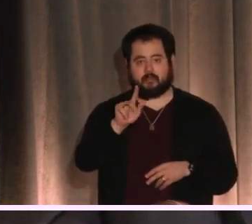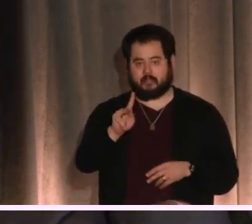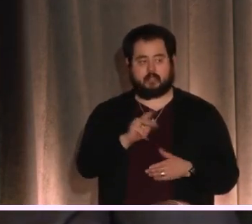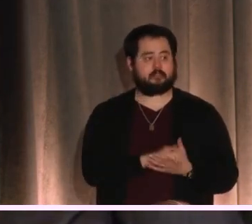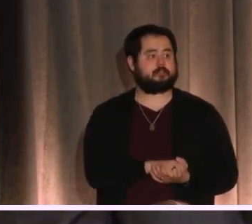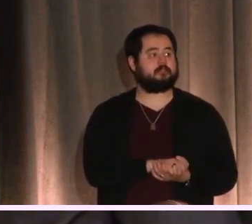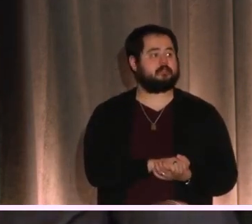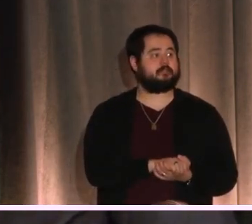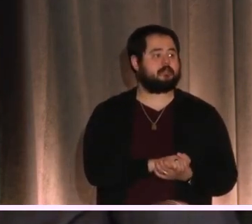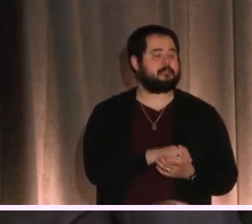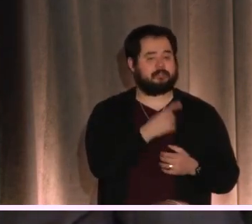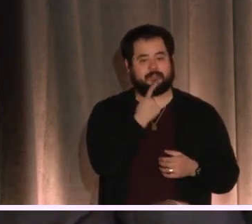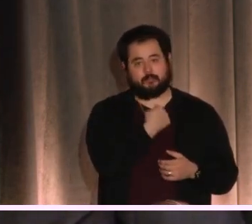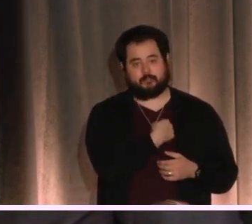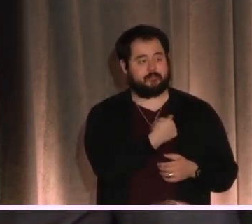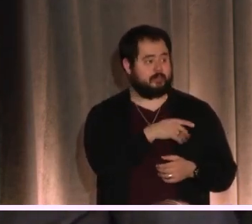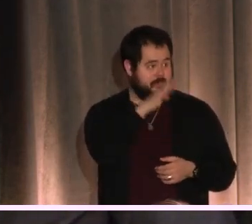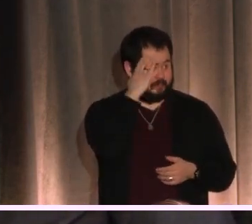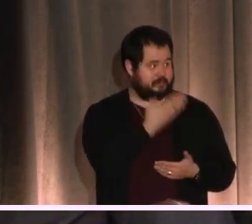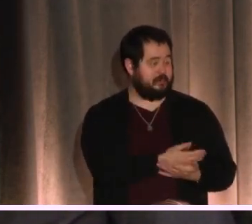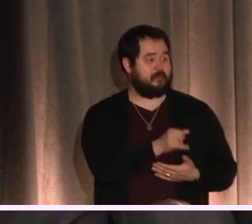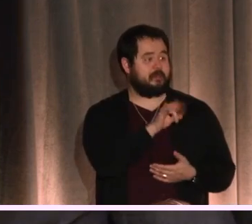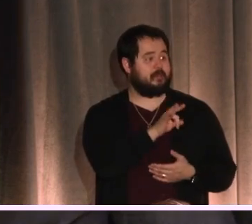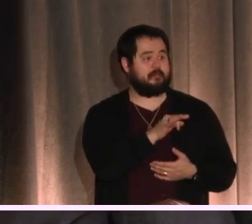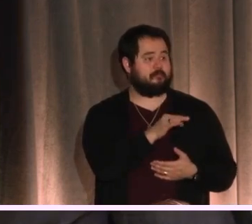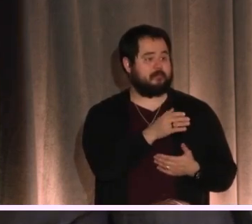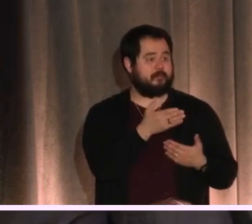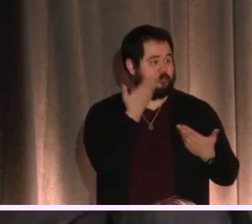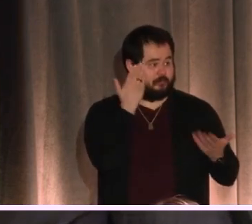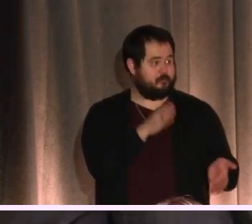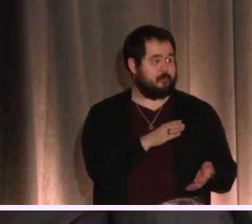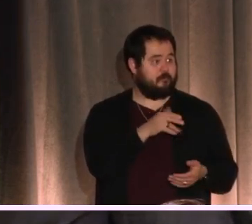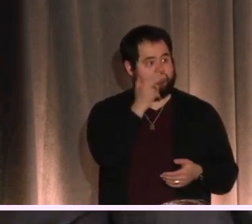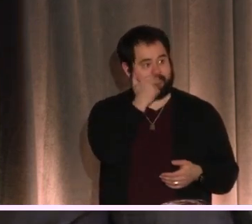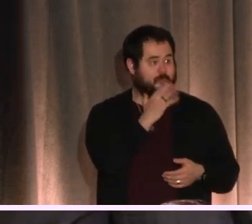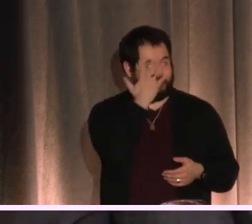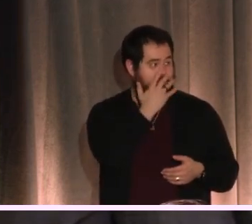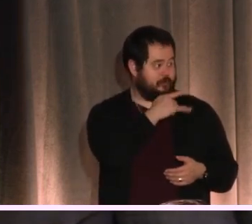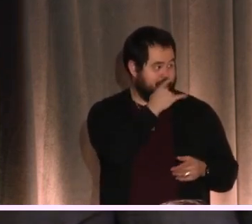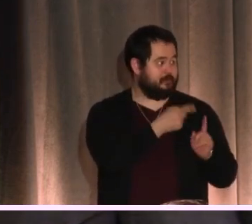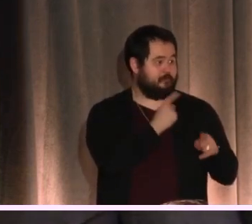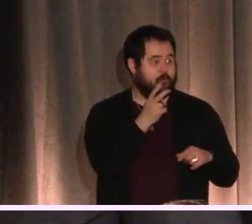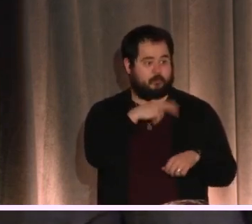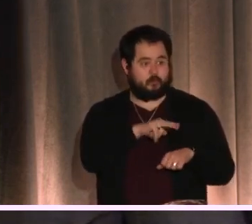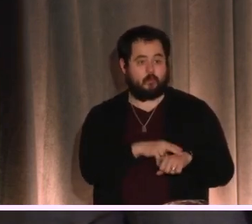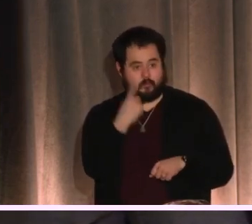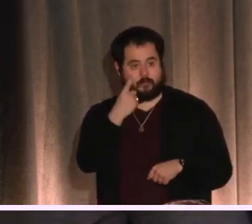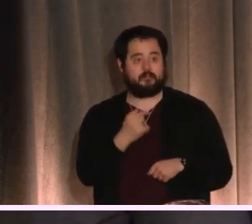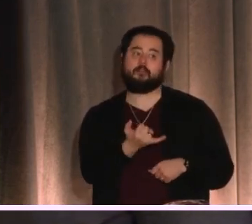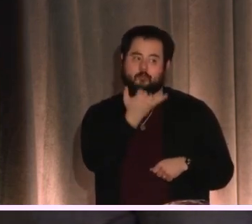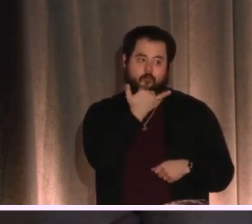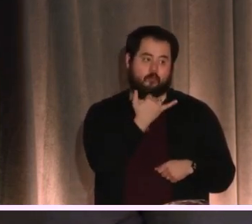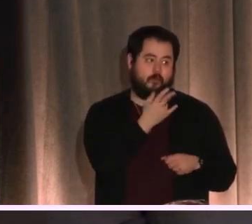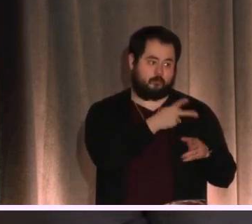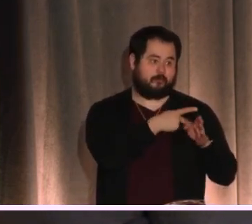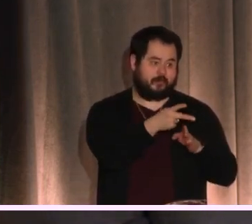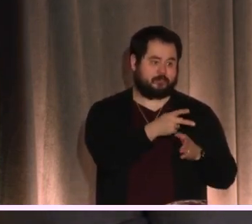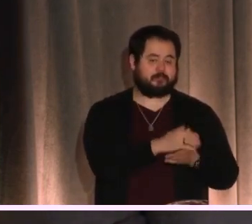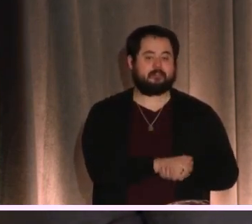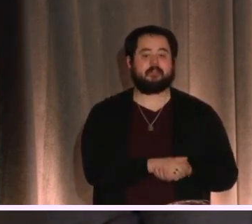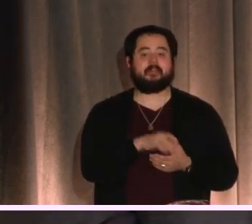she says, "Son, if you can't tell the funny-looking kids from the normal ones, you're in the wrong profession."